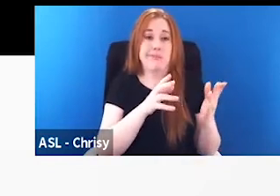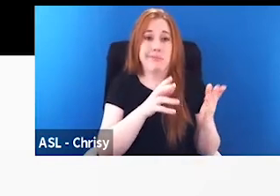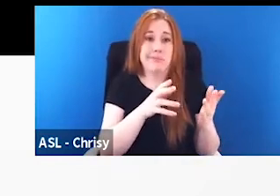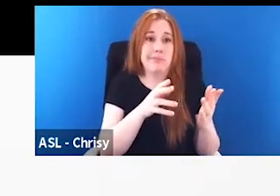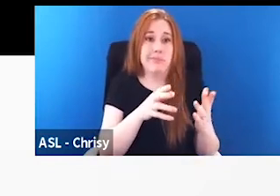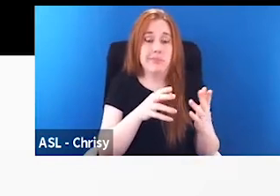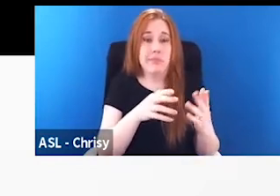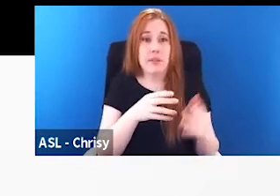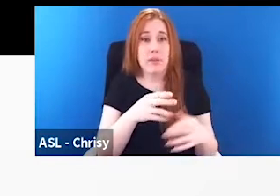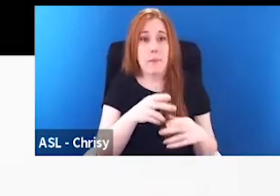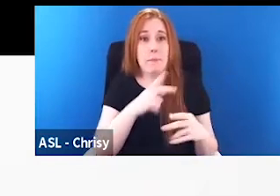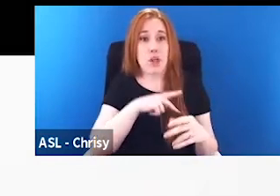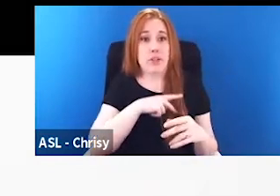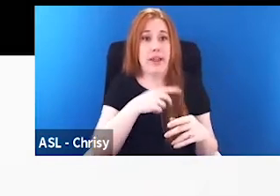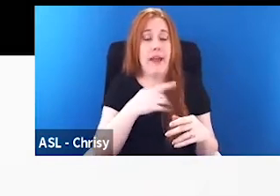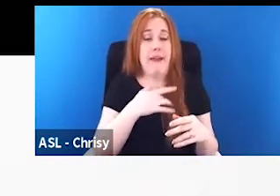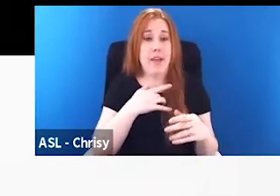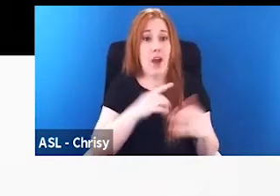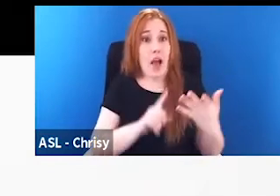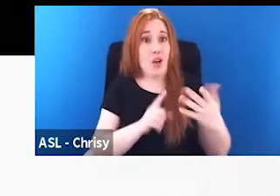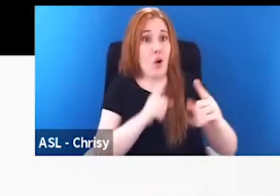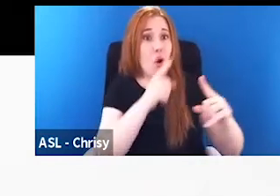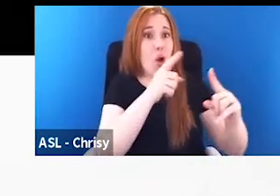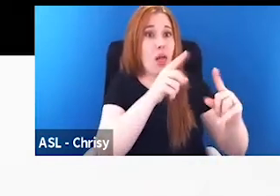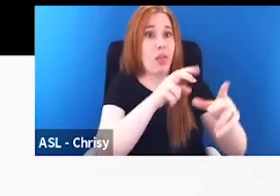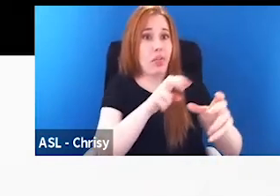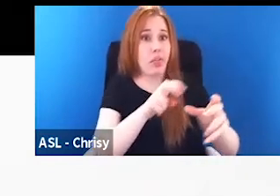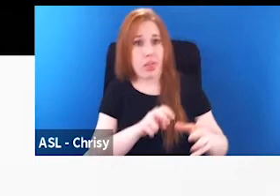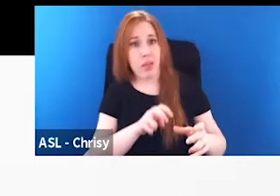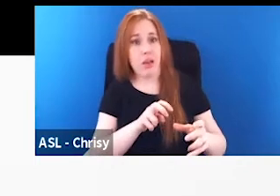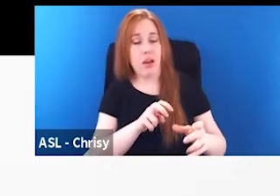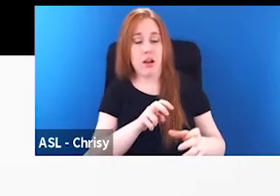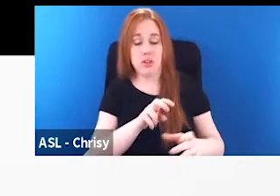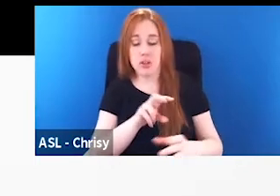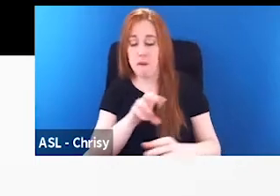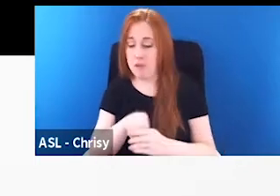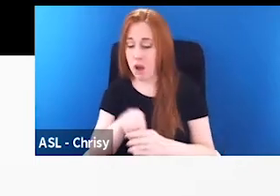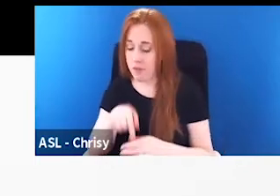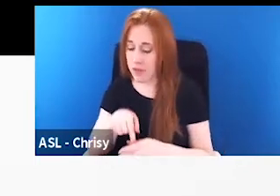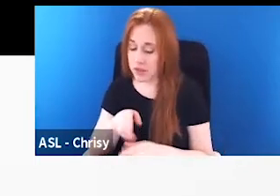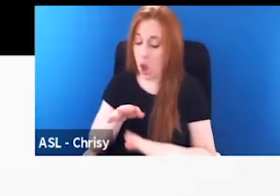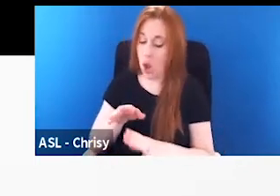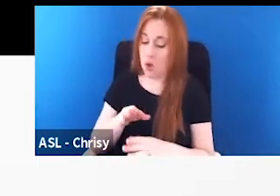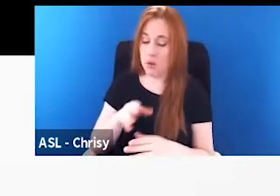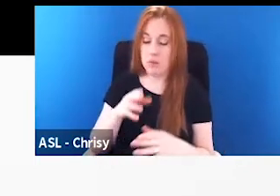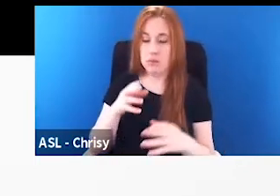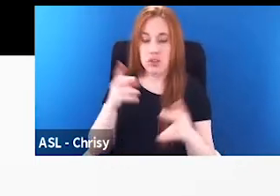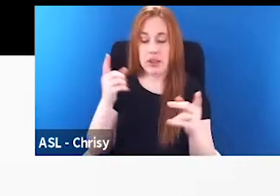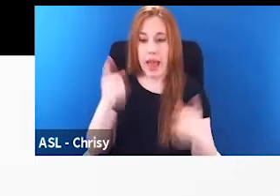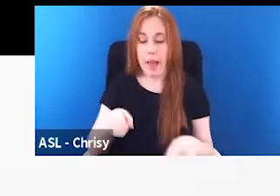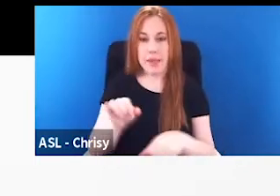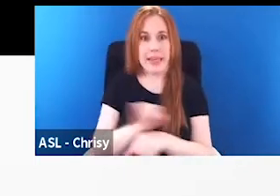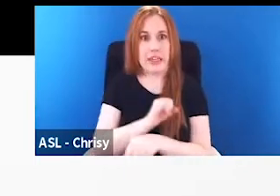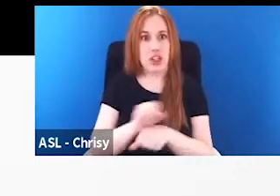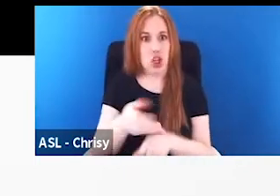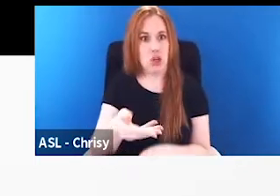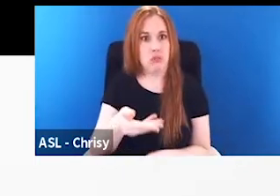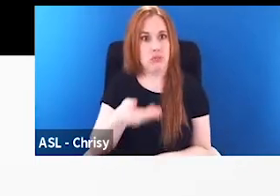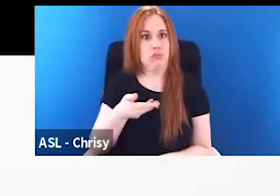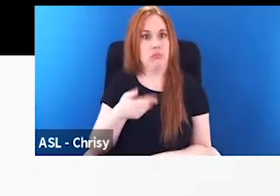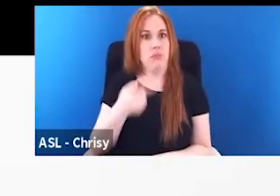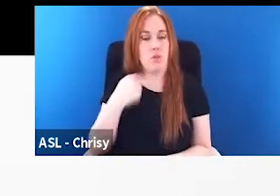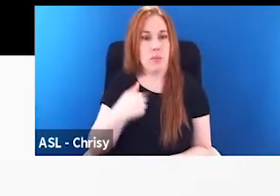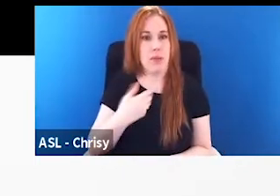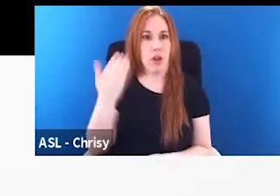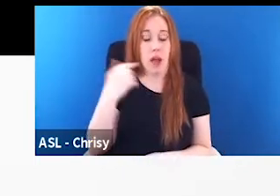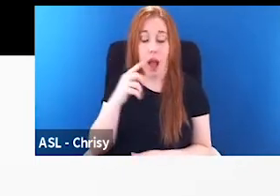felt backwards in it. I did not know it existed until I got an internship in it a long time ago. Fell in